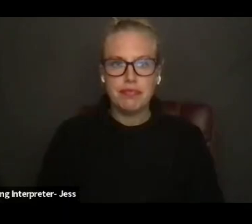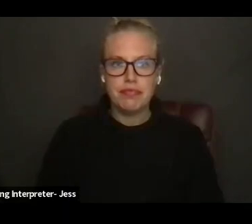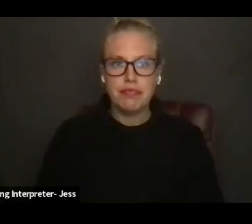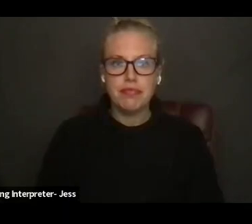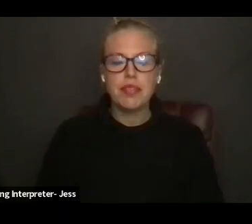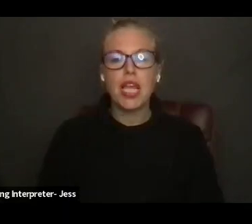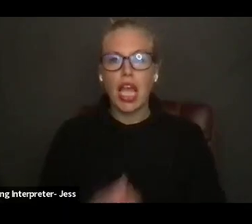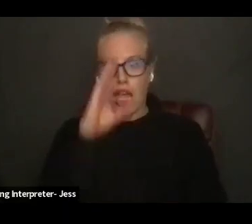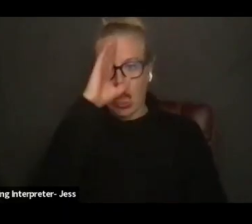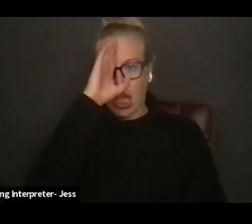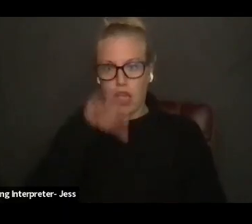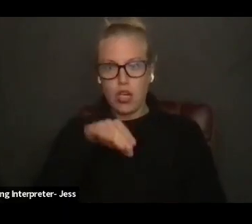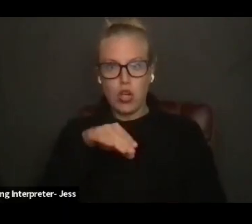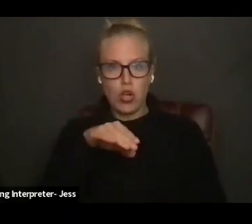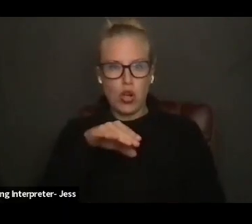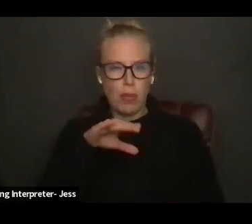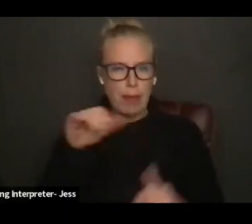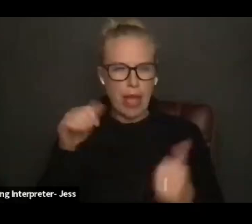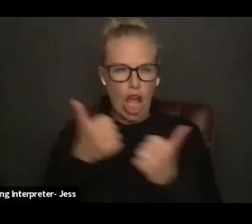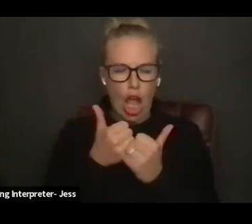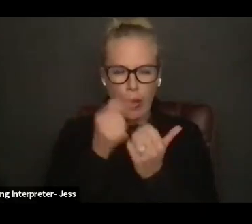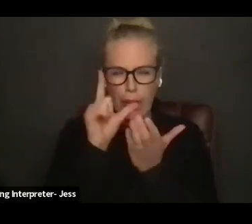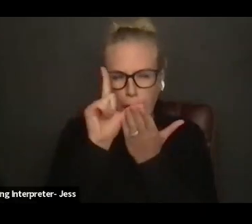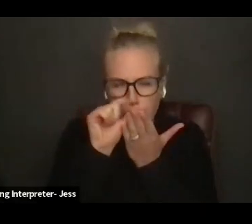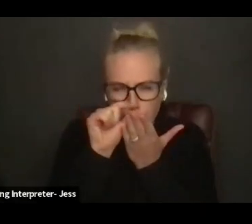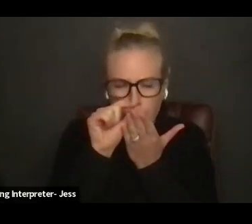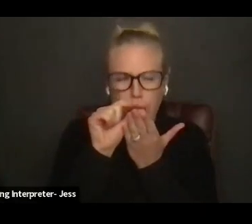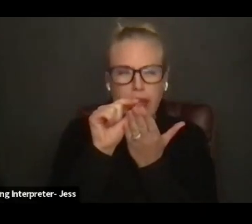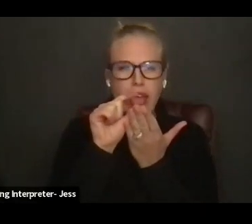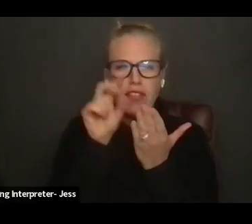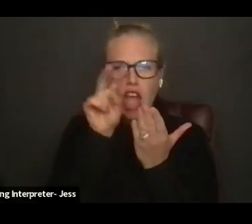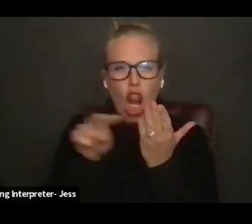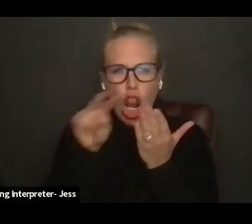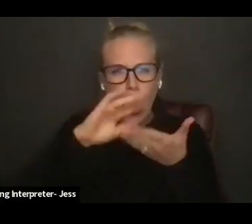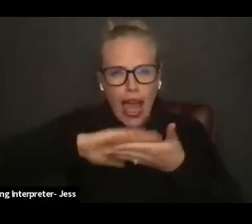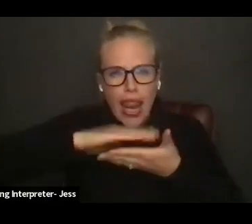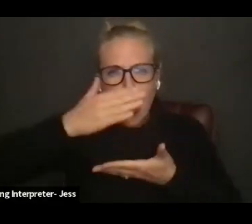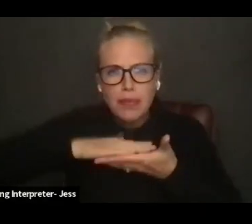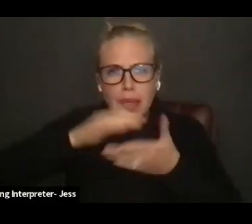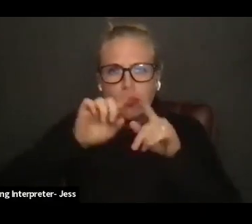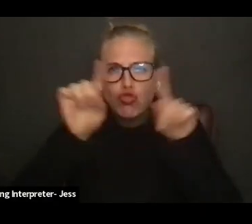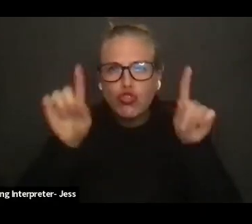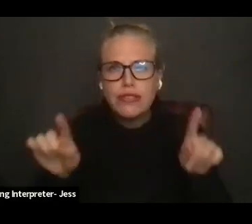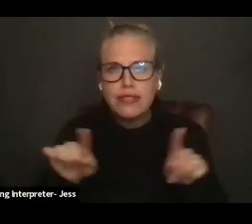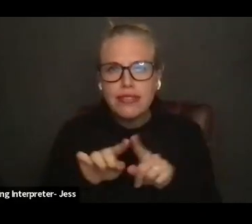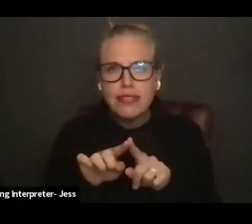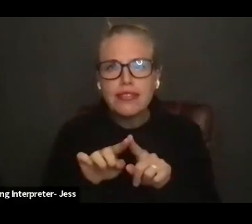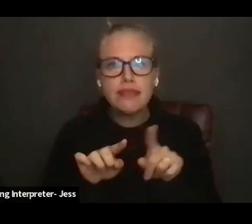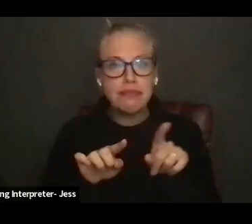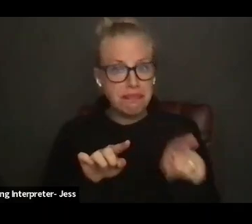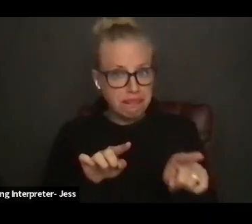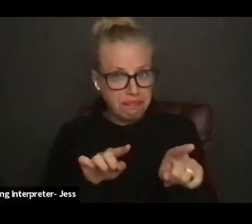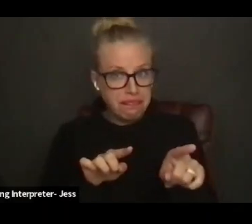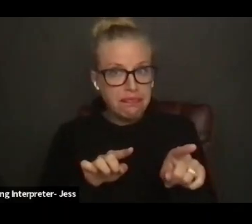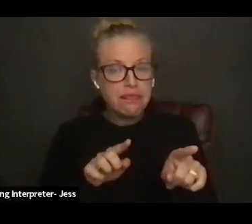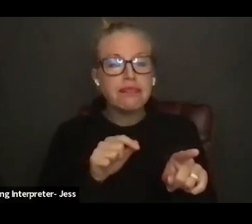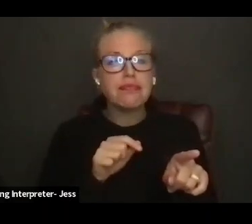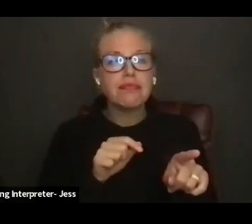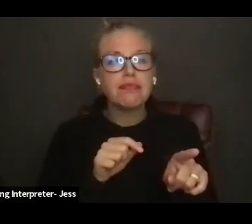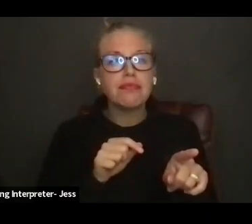Alrighty, I know this is probably hard for you to see if you're looking on a laptop screen, but